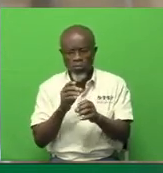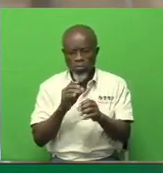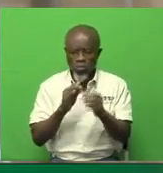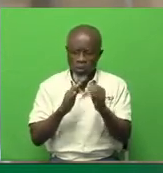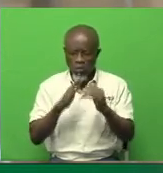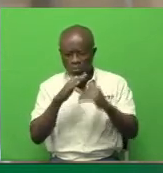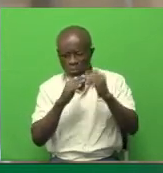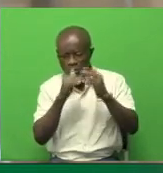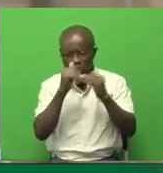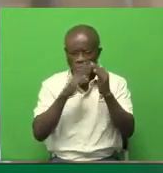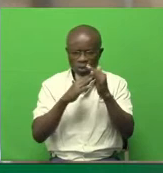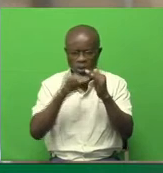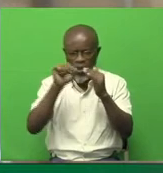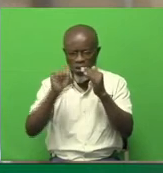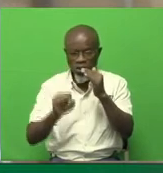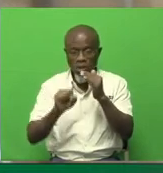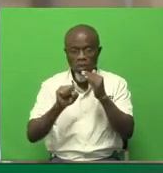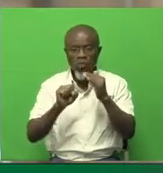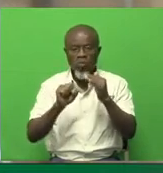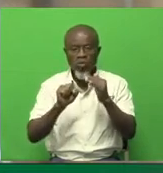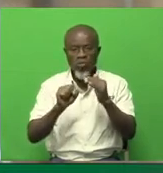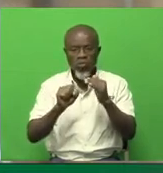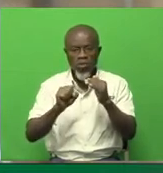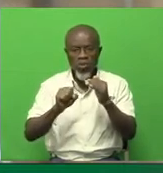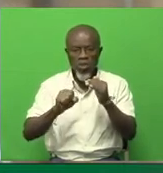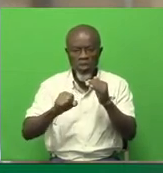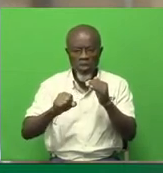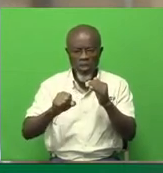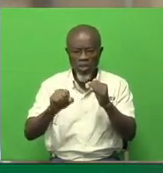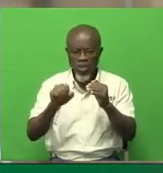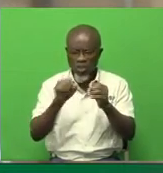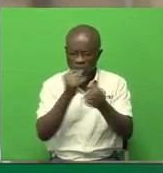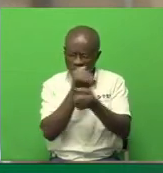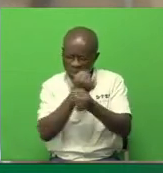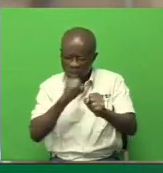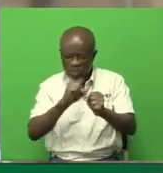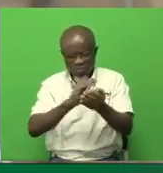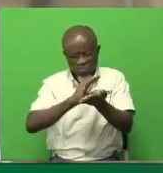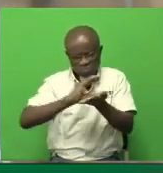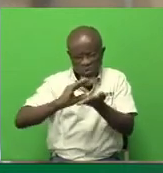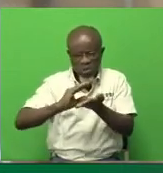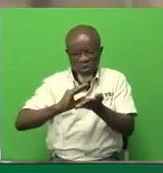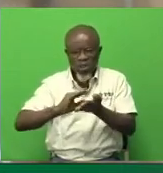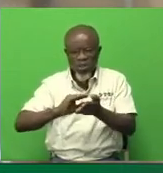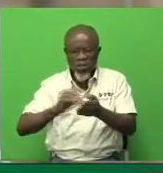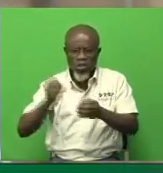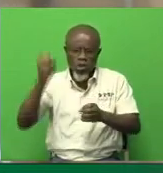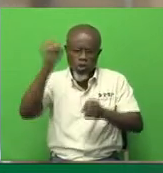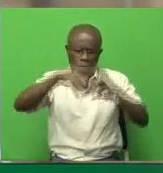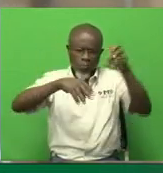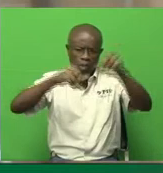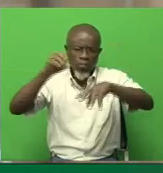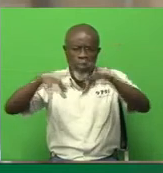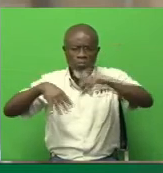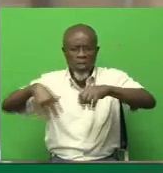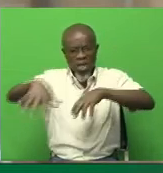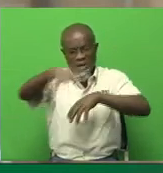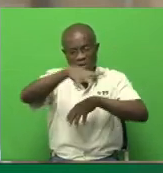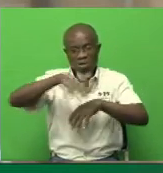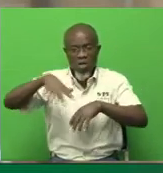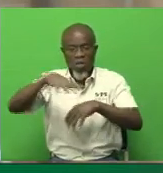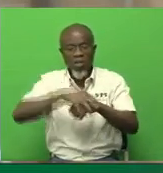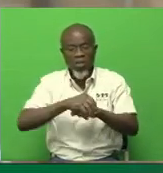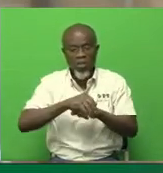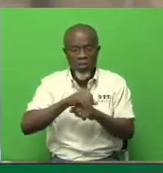uh in South Trinidad that has been on the books for some time the solid waste management company of Toronto